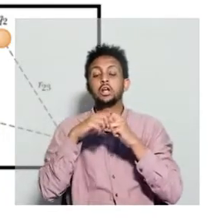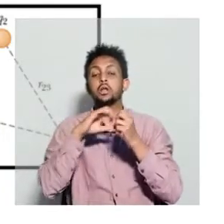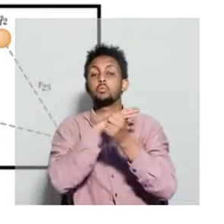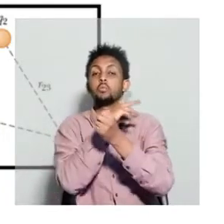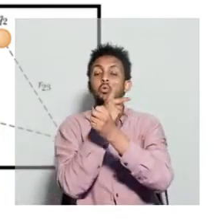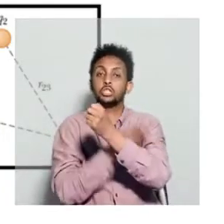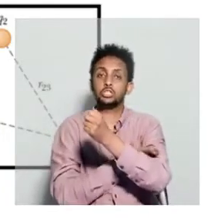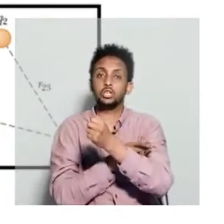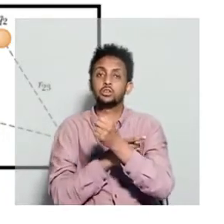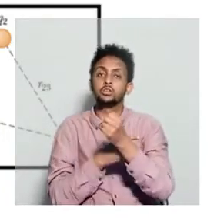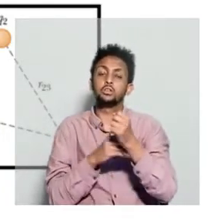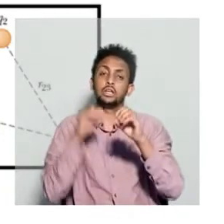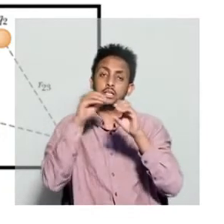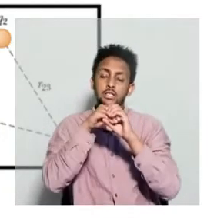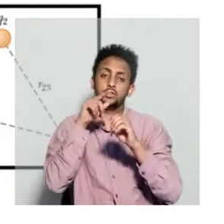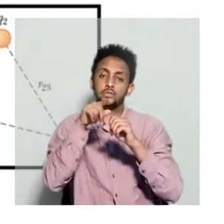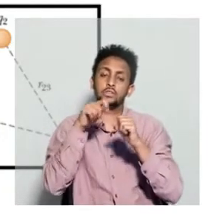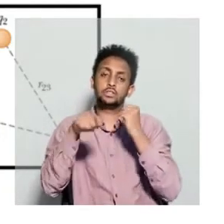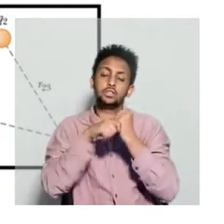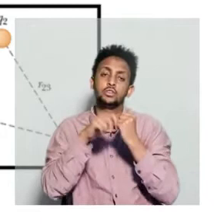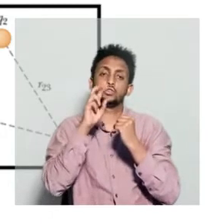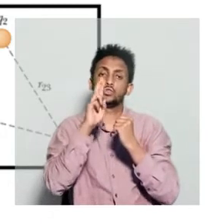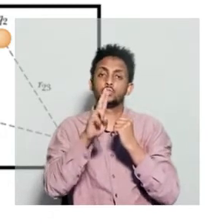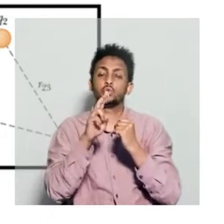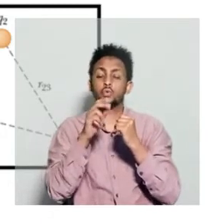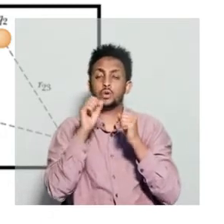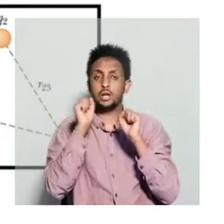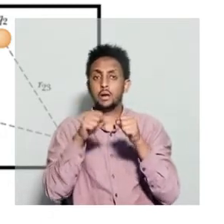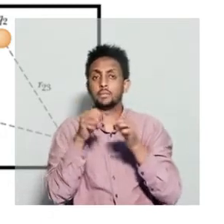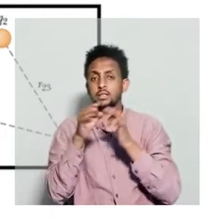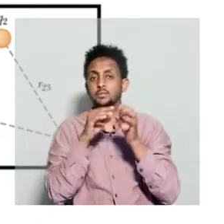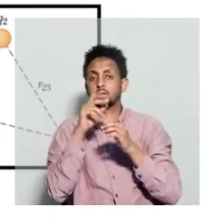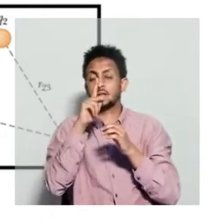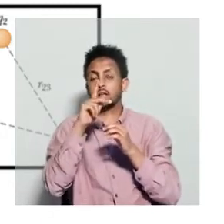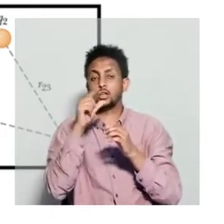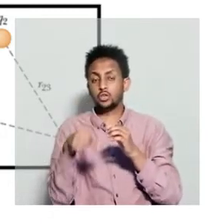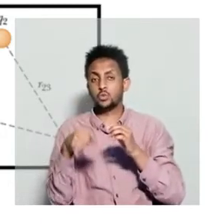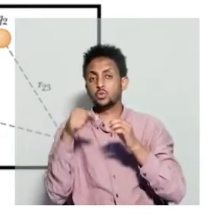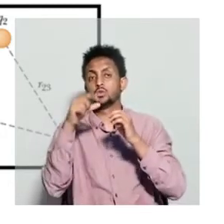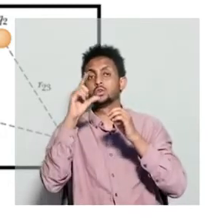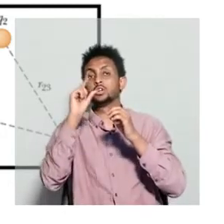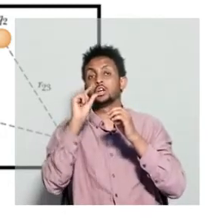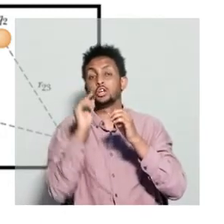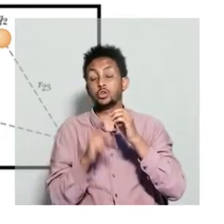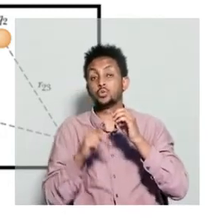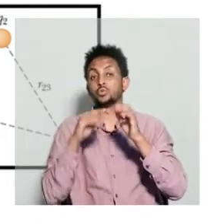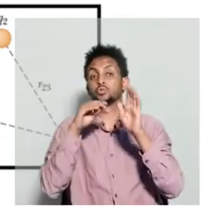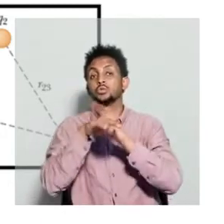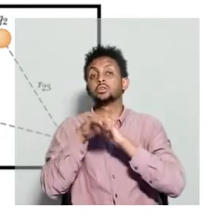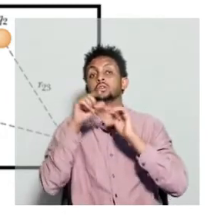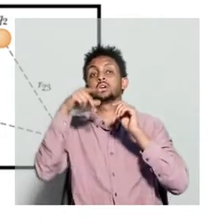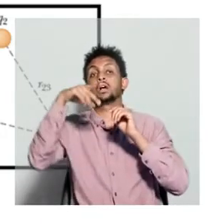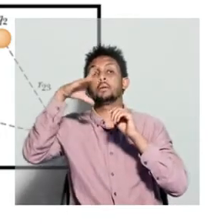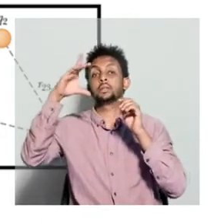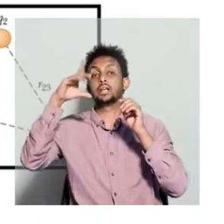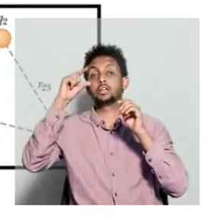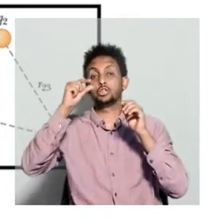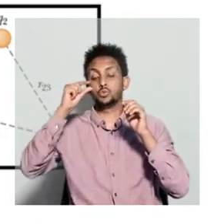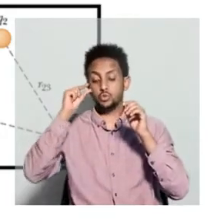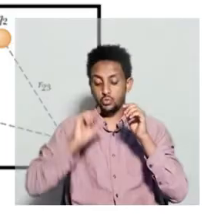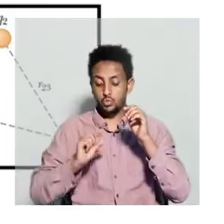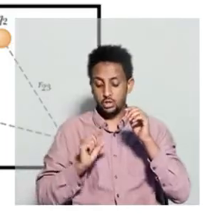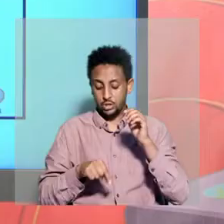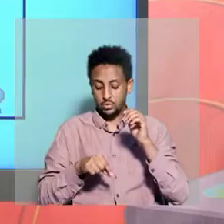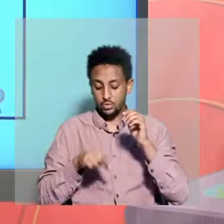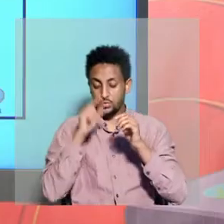potential energy exerted on this charge U can be expressed. KQ, Q means the main charge, the capital Q, small q,